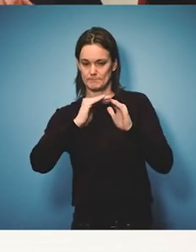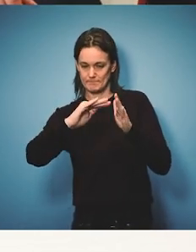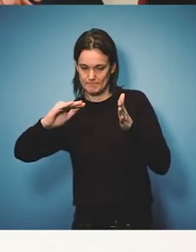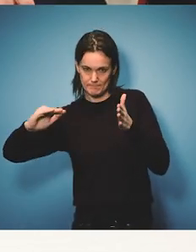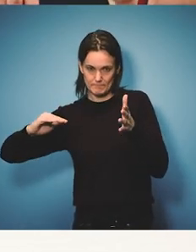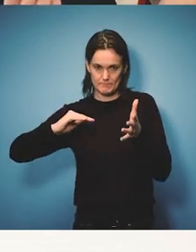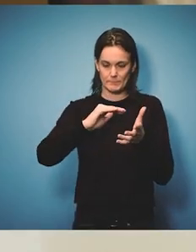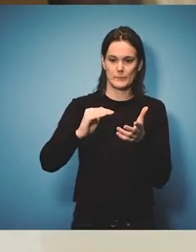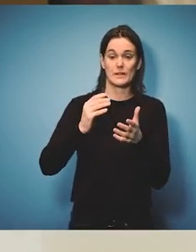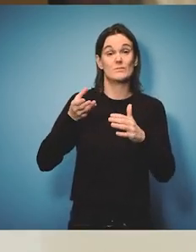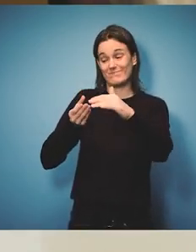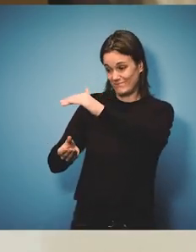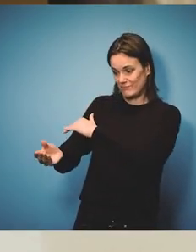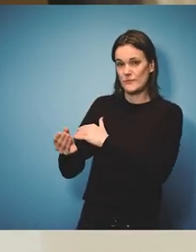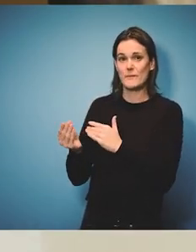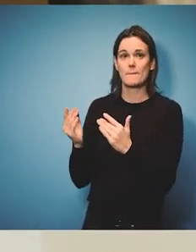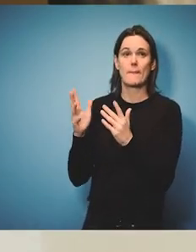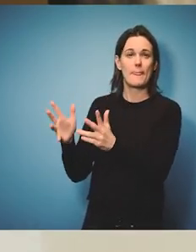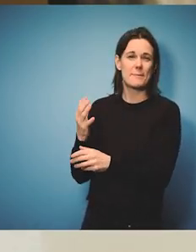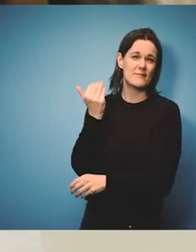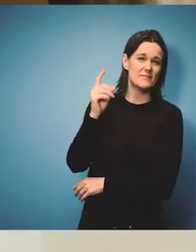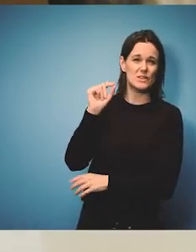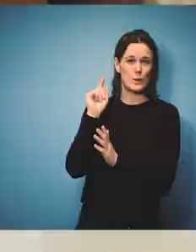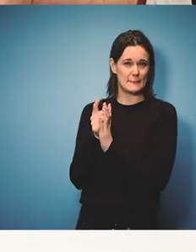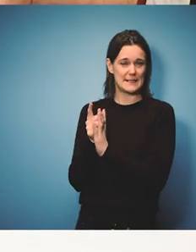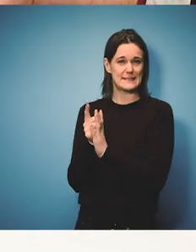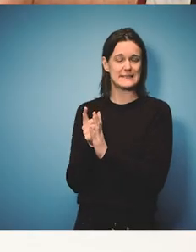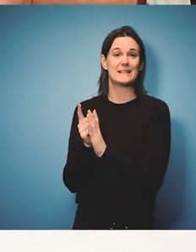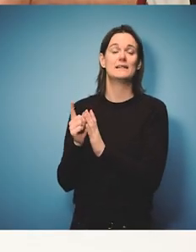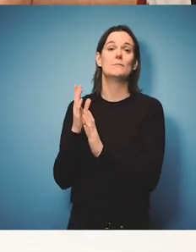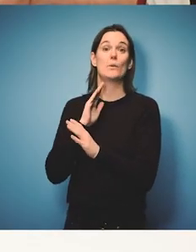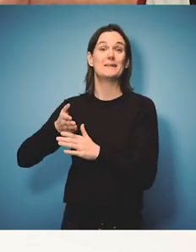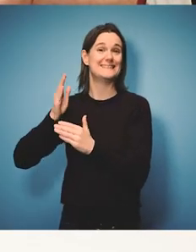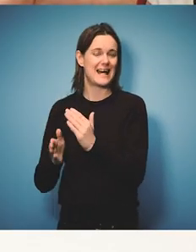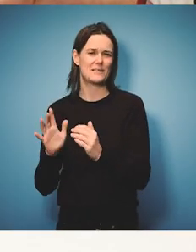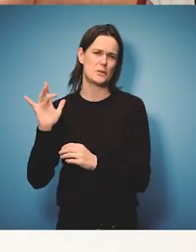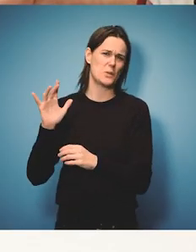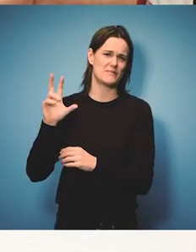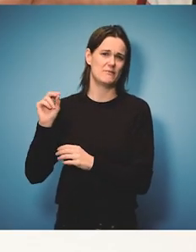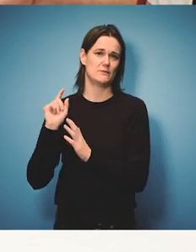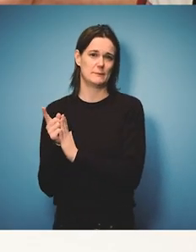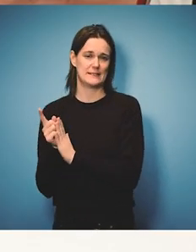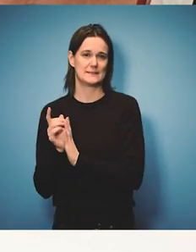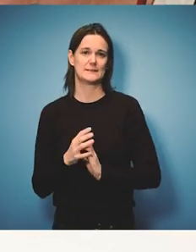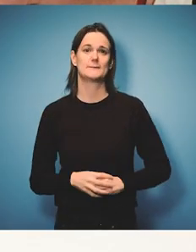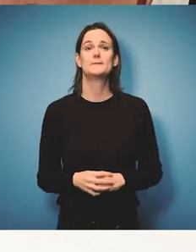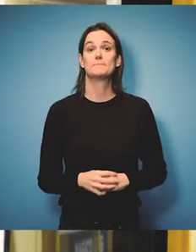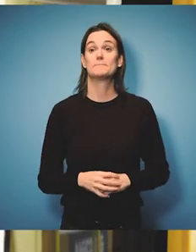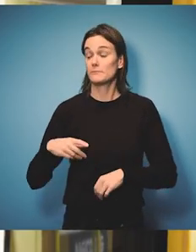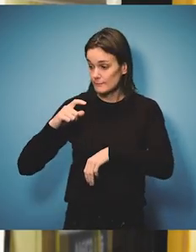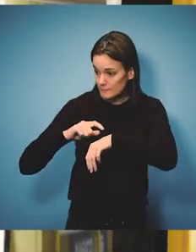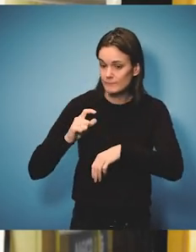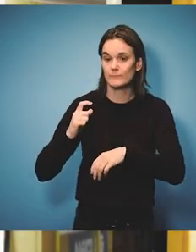to rise in the oven. So I'm gonna pop this in the oven. We're gonna check on it in about 15, 20 minutes. Should take about 25 to 30